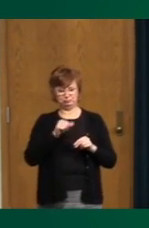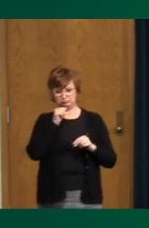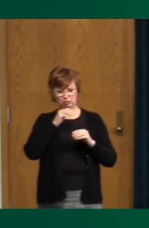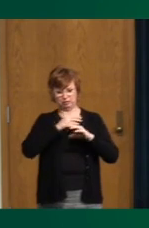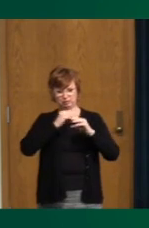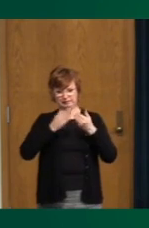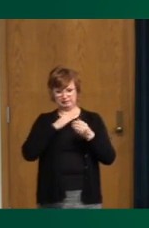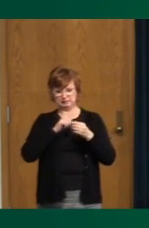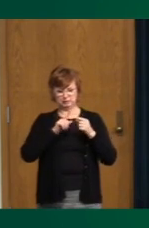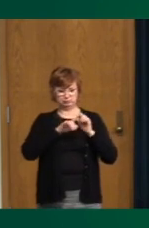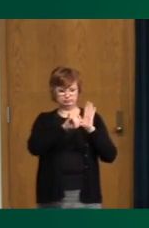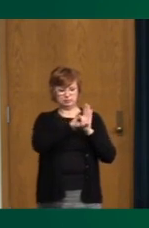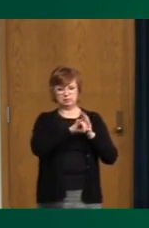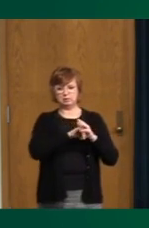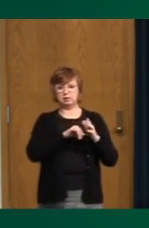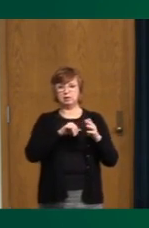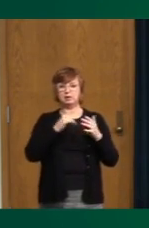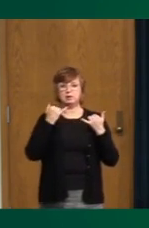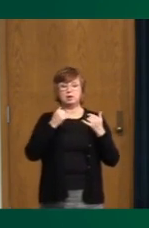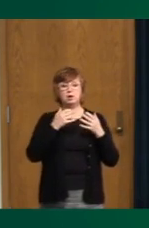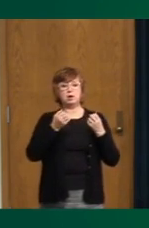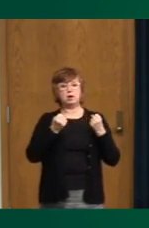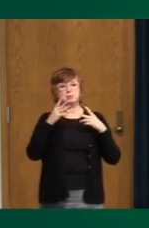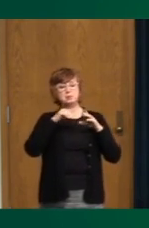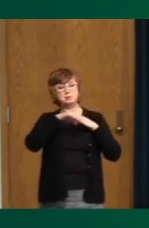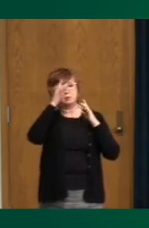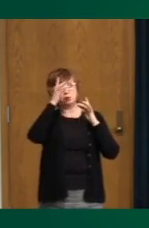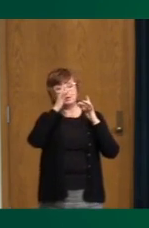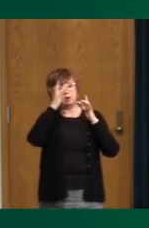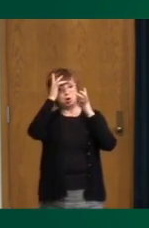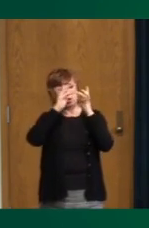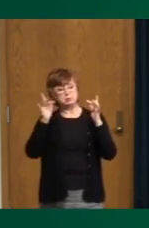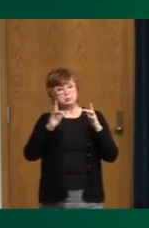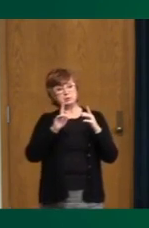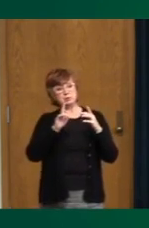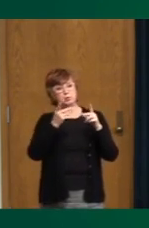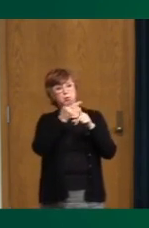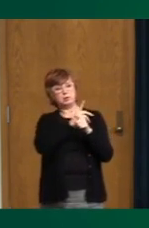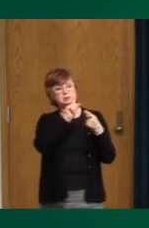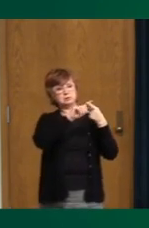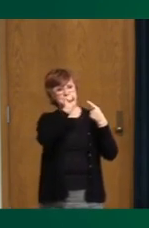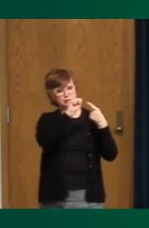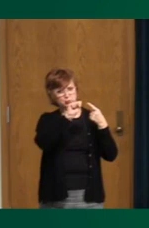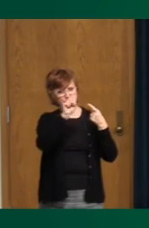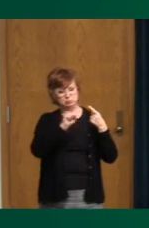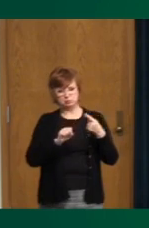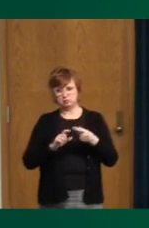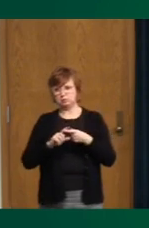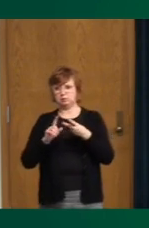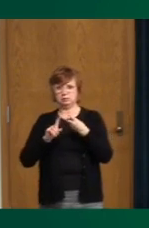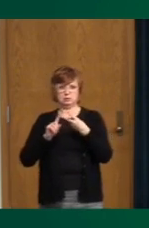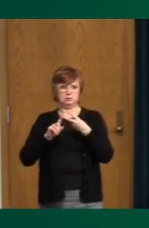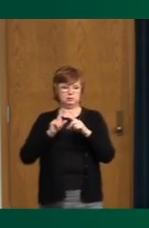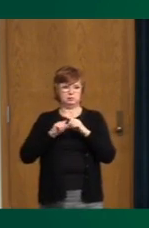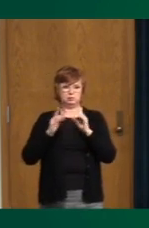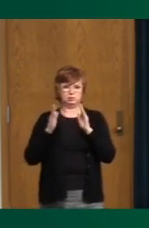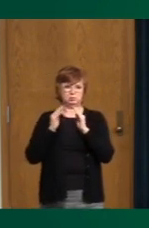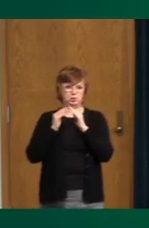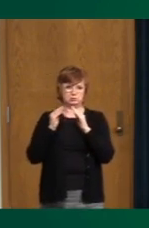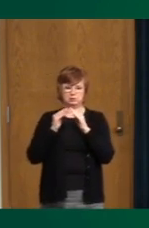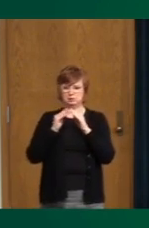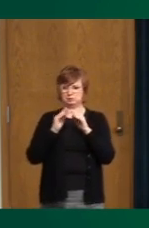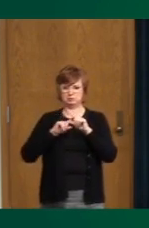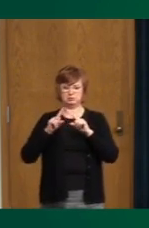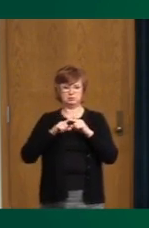higher number of people that are requiring care in some rural communities as well. And so it's not as clear